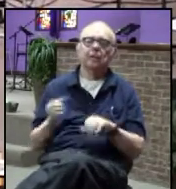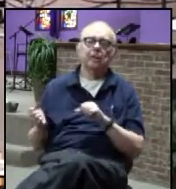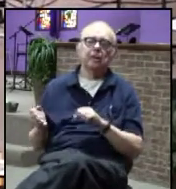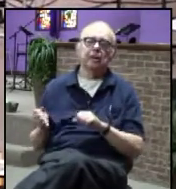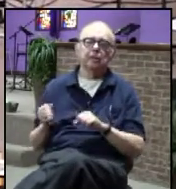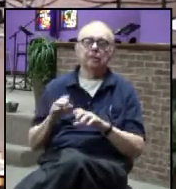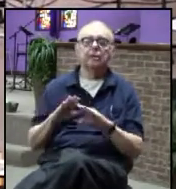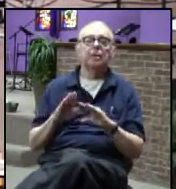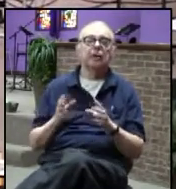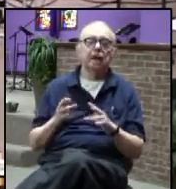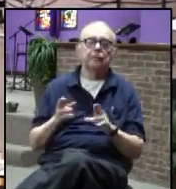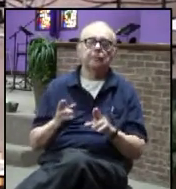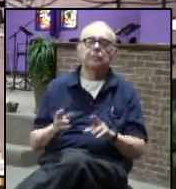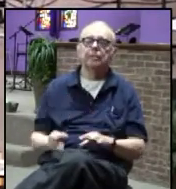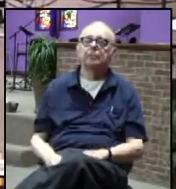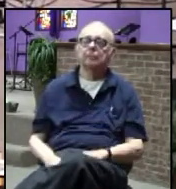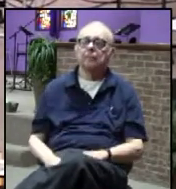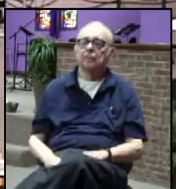there